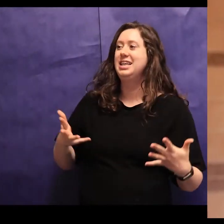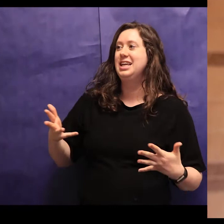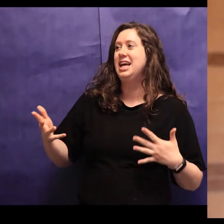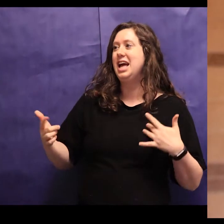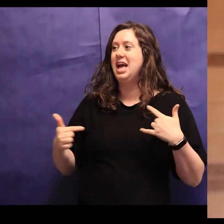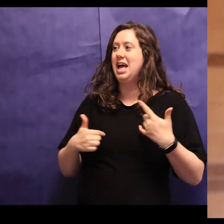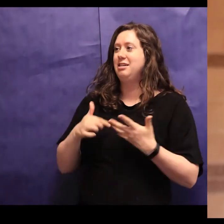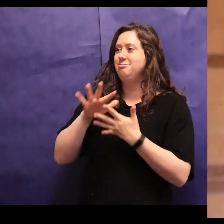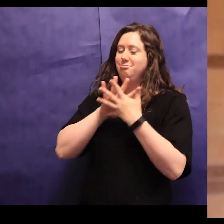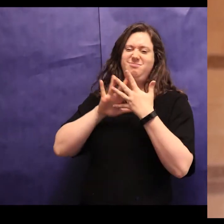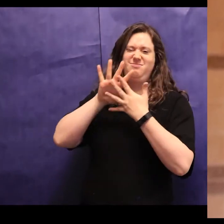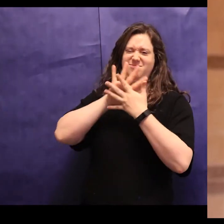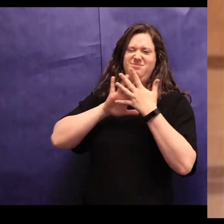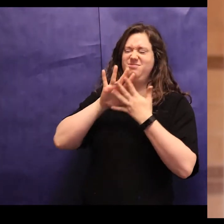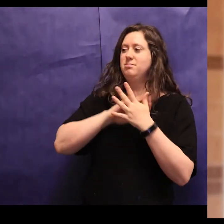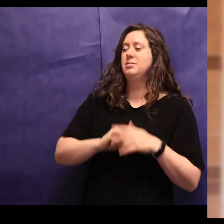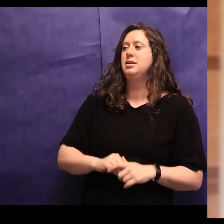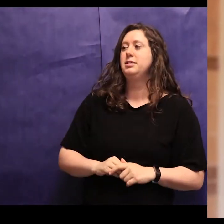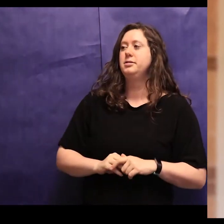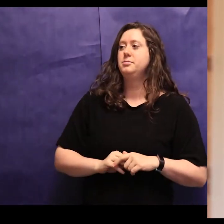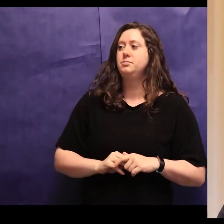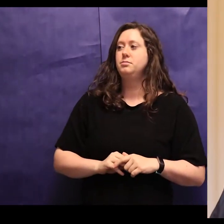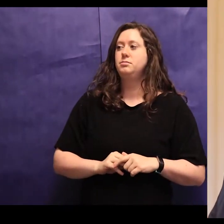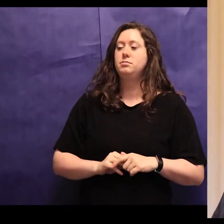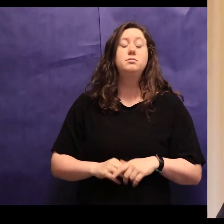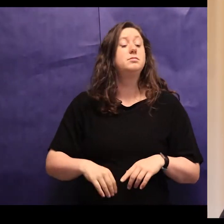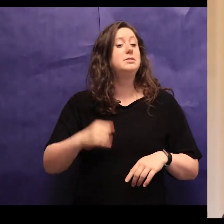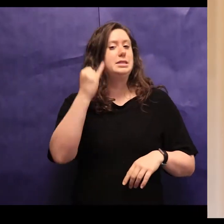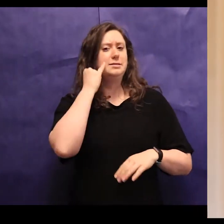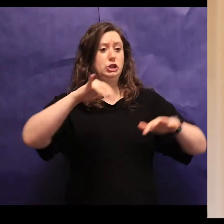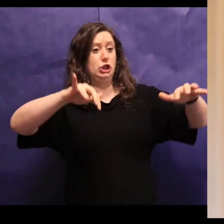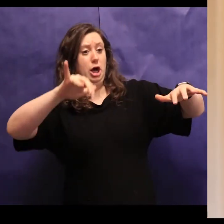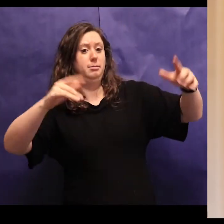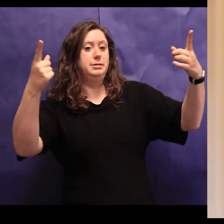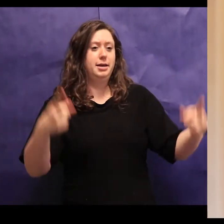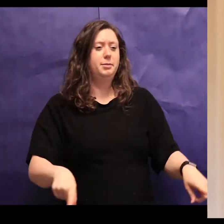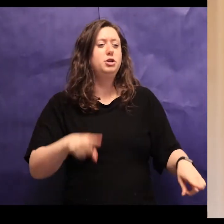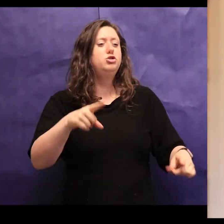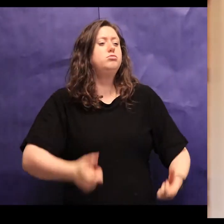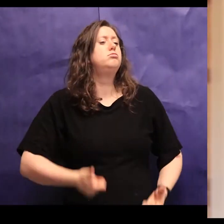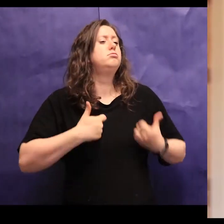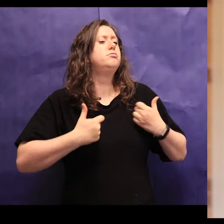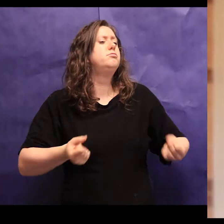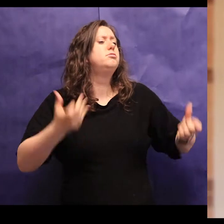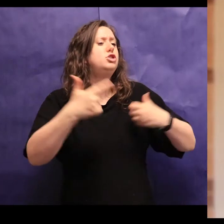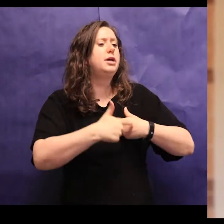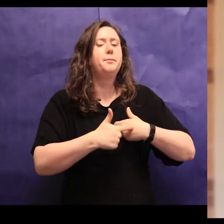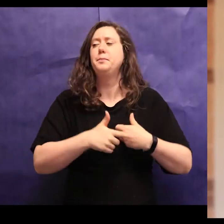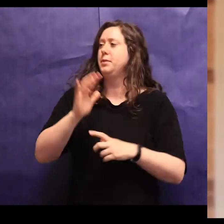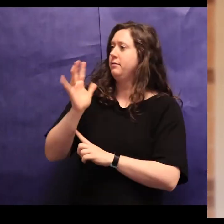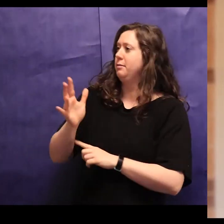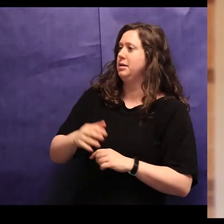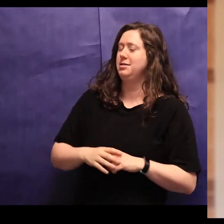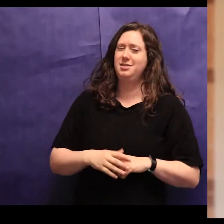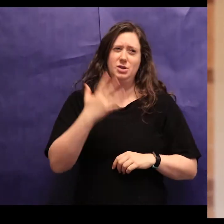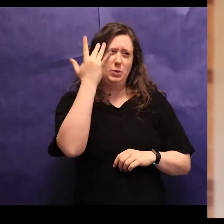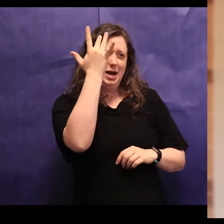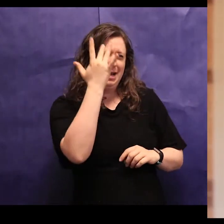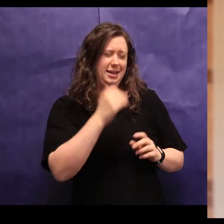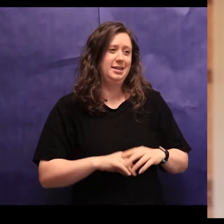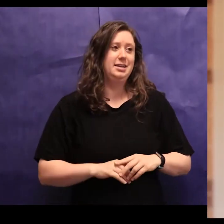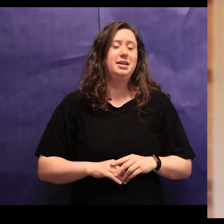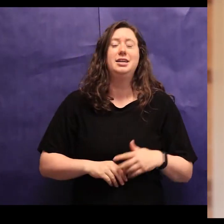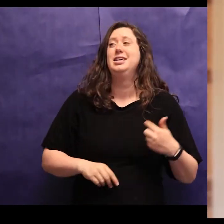I'm unique in my own way. How long would you survive in a zombie apocalypse? Five minutes. Why?